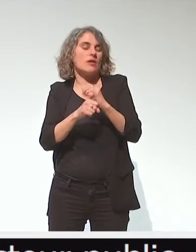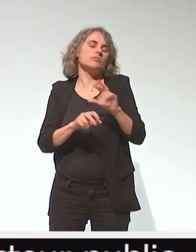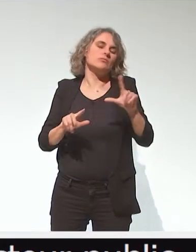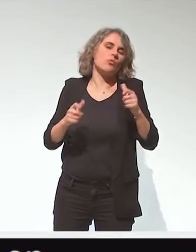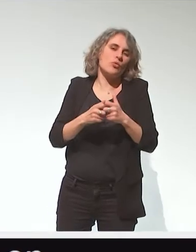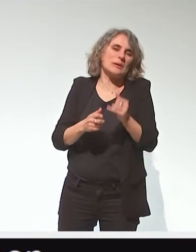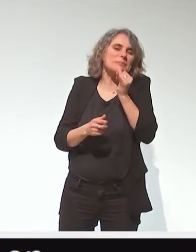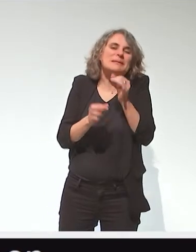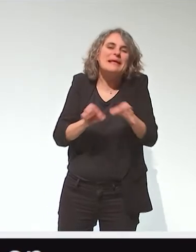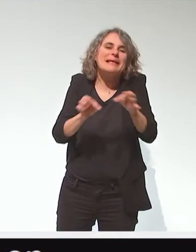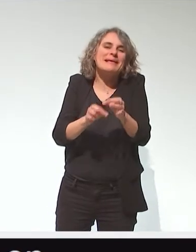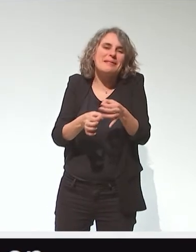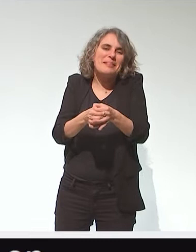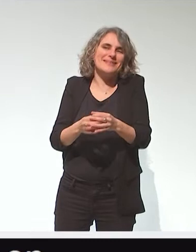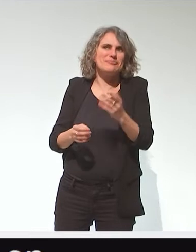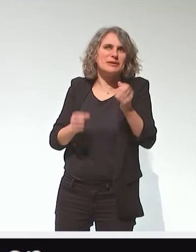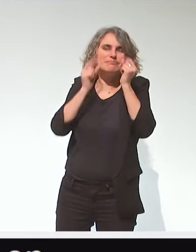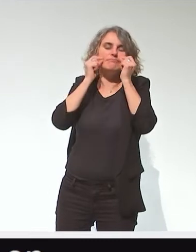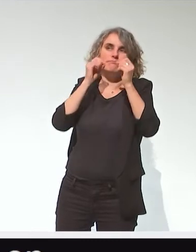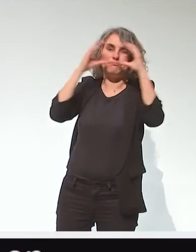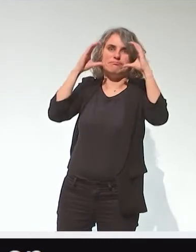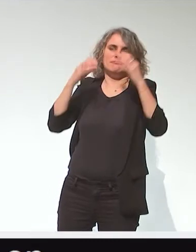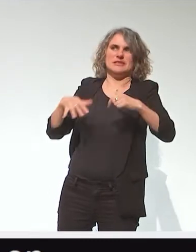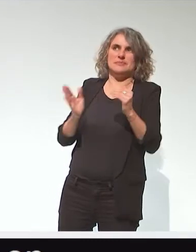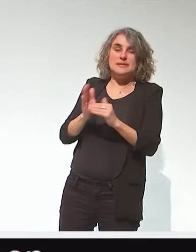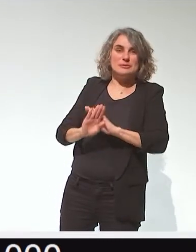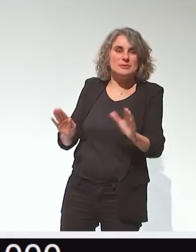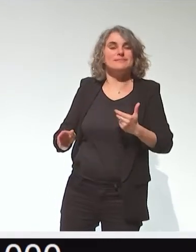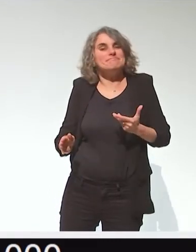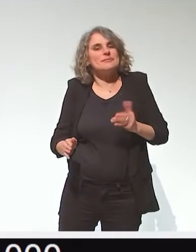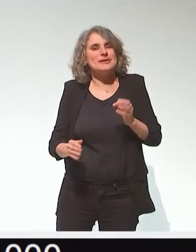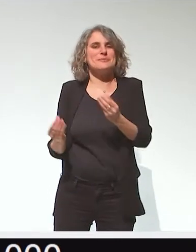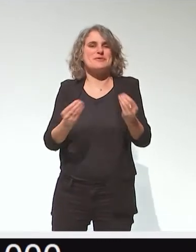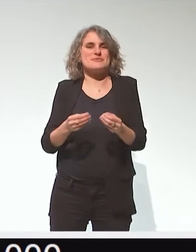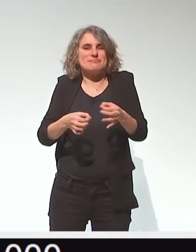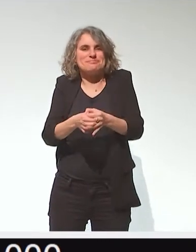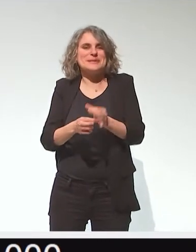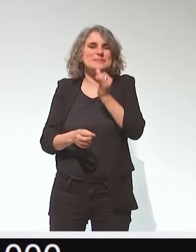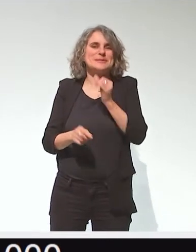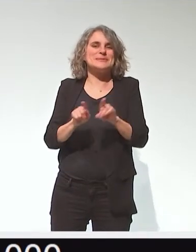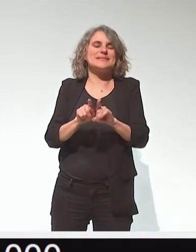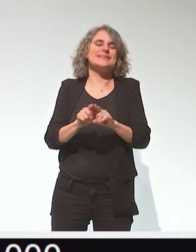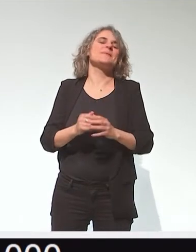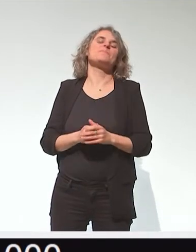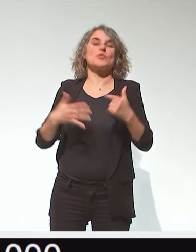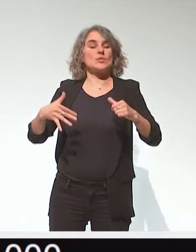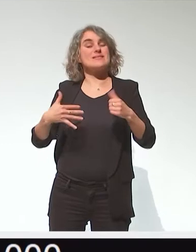seekers, Luxembourg, of course, is a very small country, so don't be struck by how small the figures